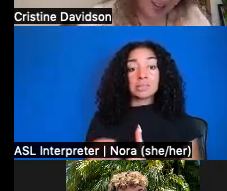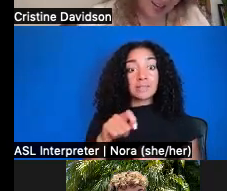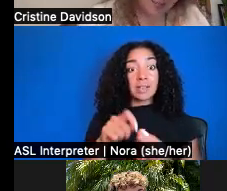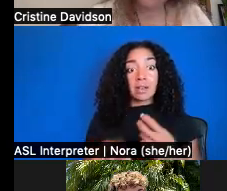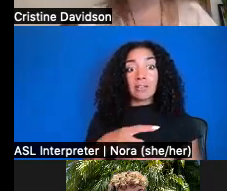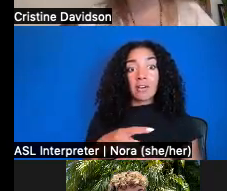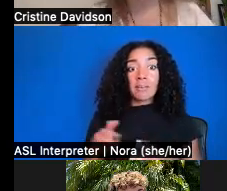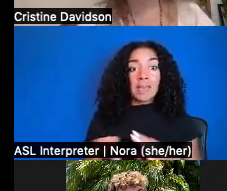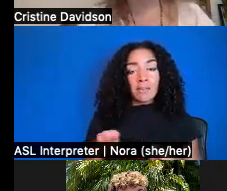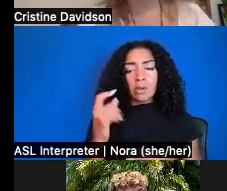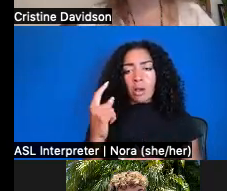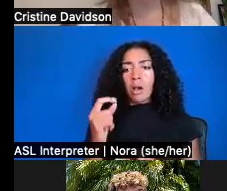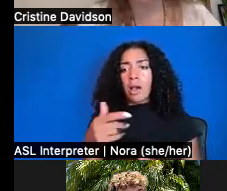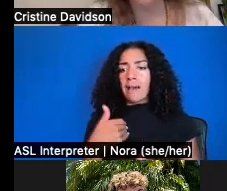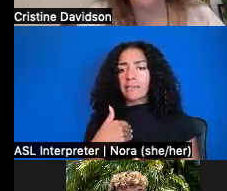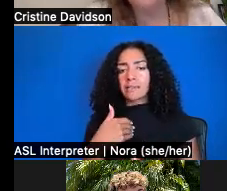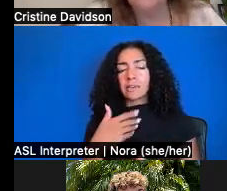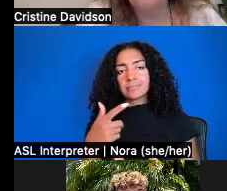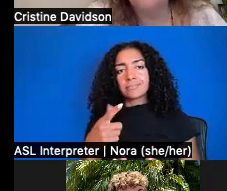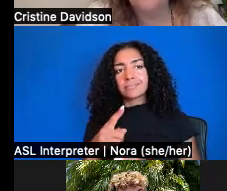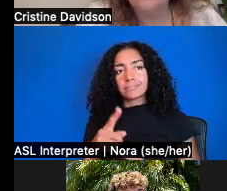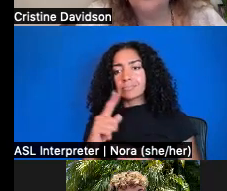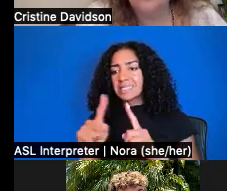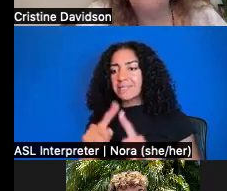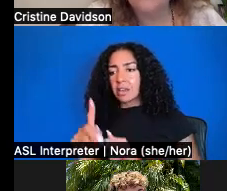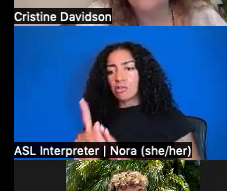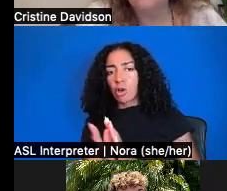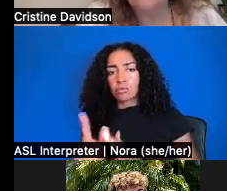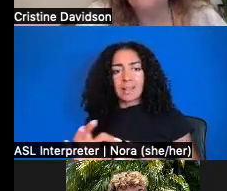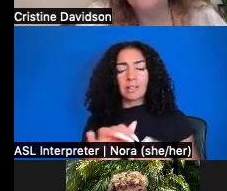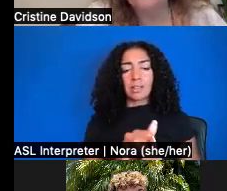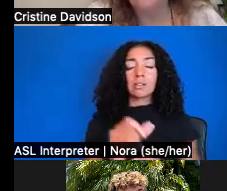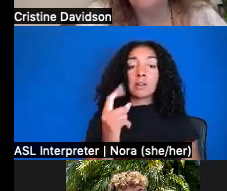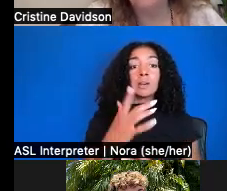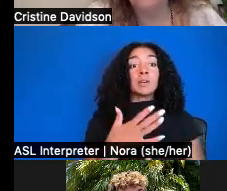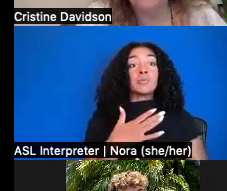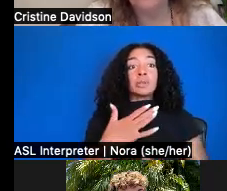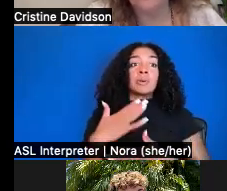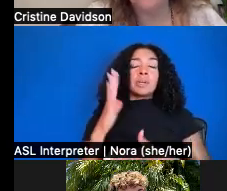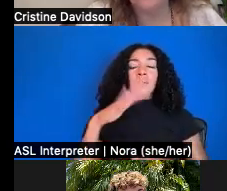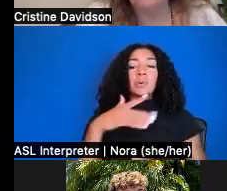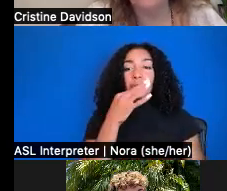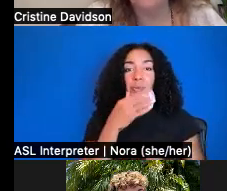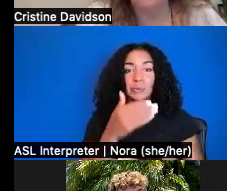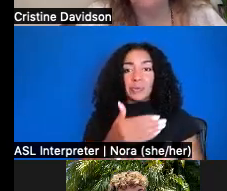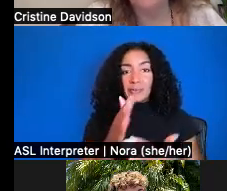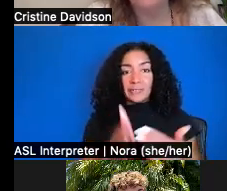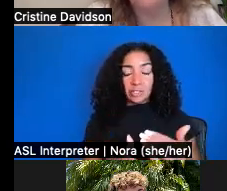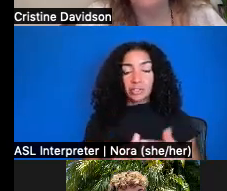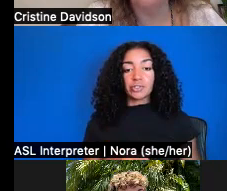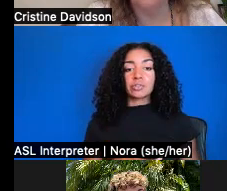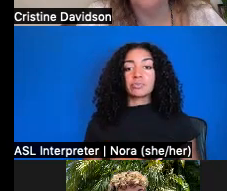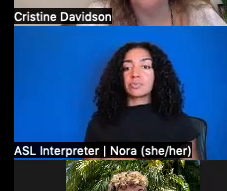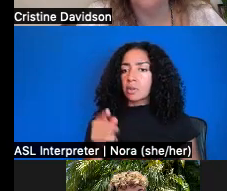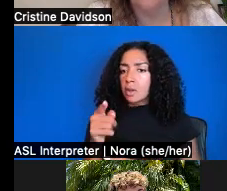Breathing. We're so close. We're so close. I find it so interesting that so many rules are attached to sex offenders upon